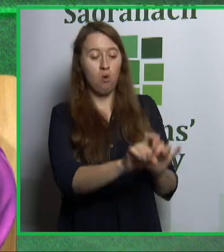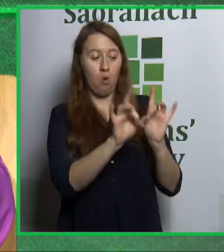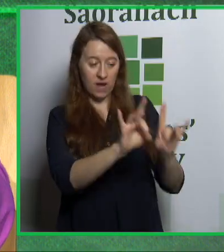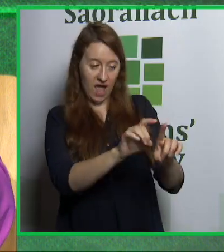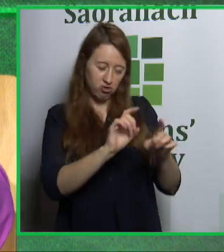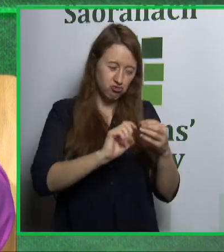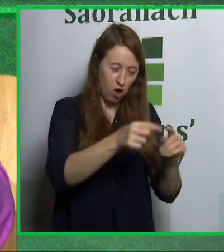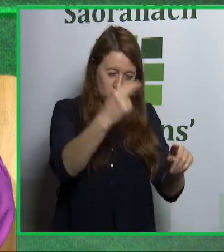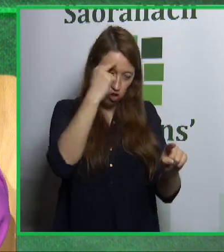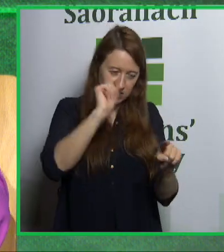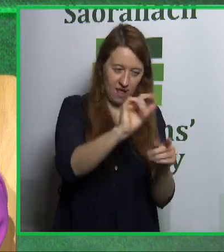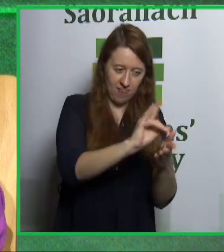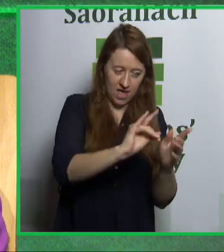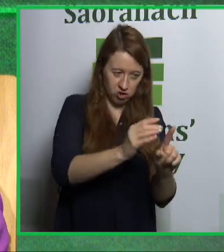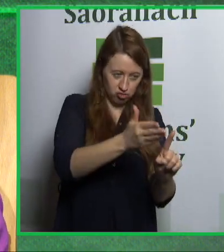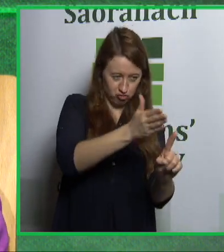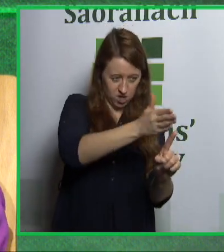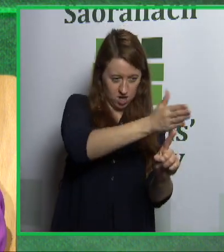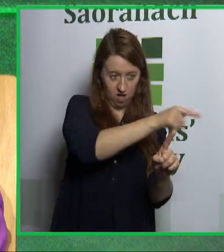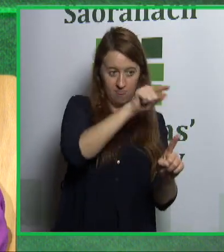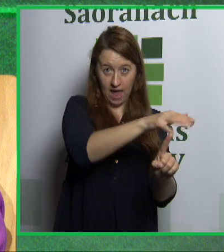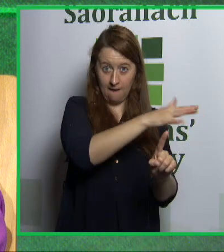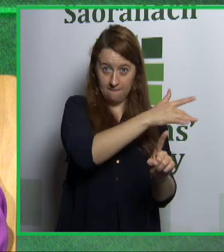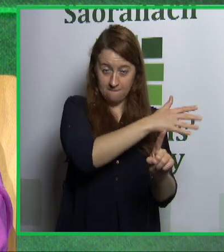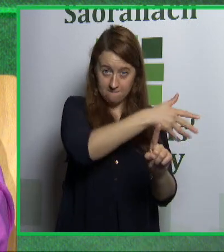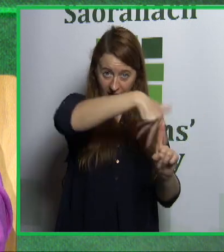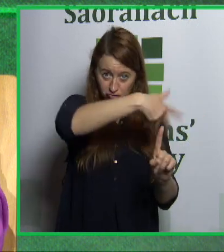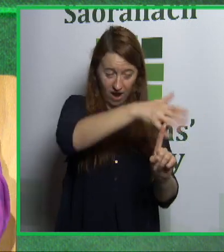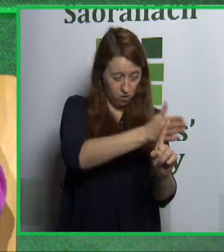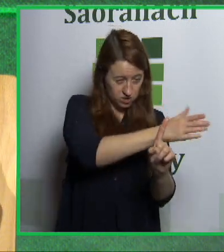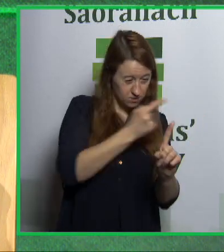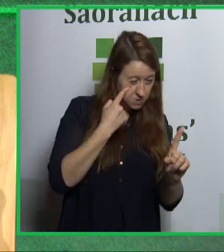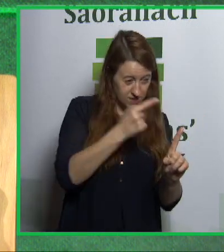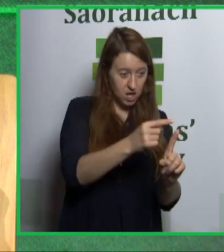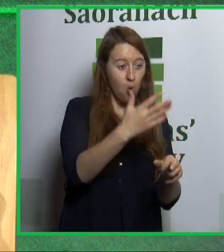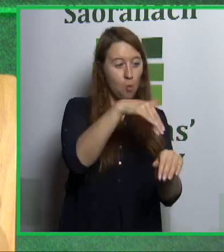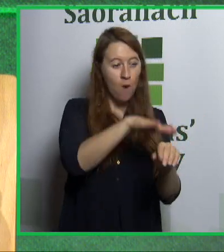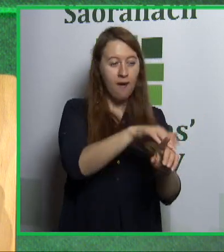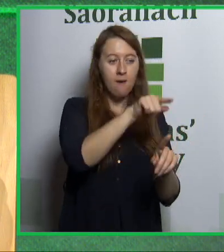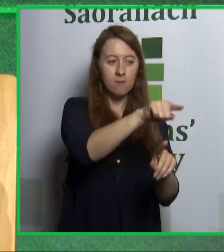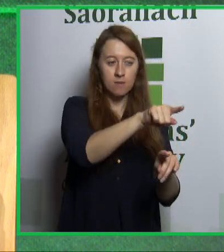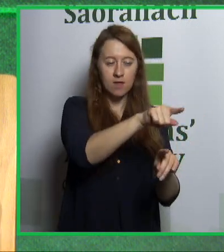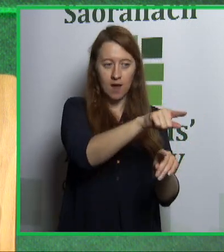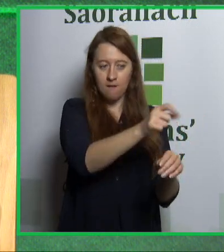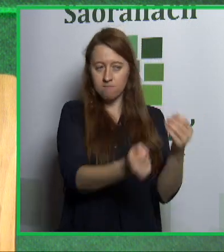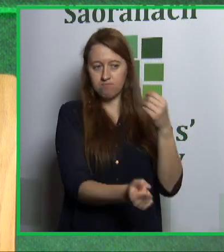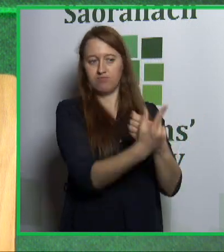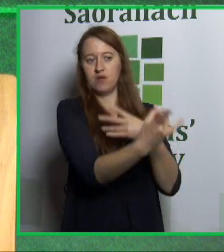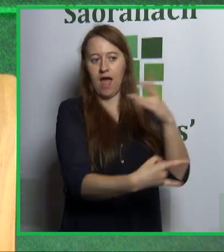pinpoint exactly why and where, you know, things went wrong for them. They had to start self-medicating, you know, they had